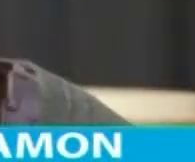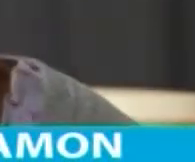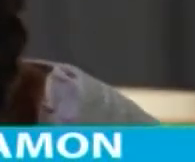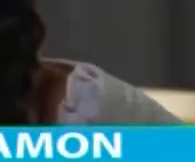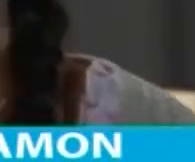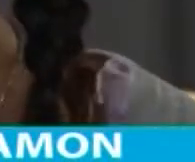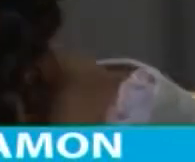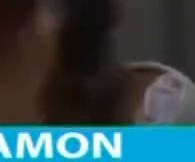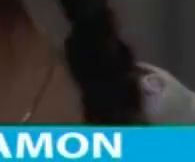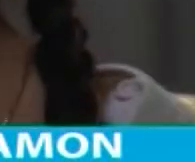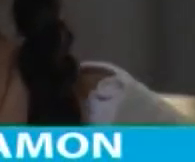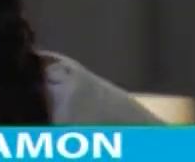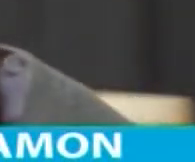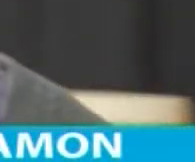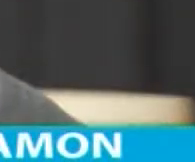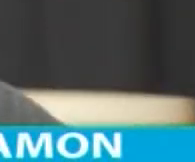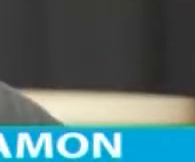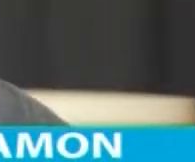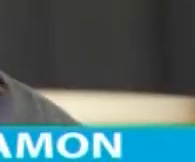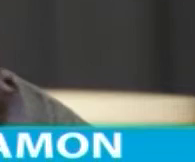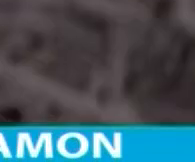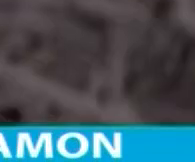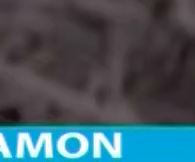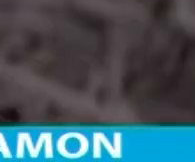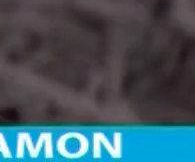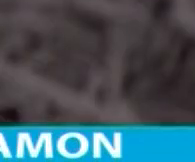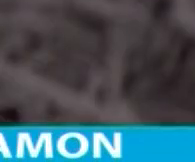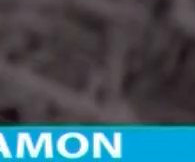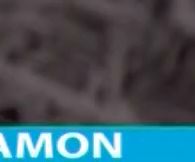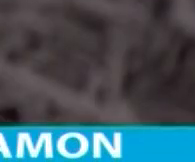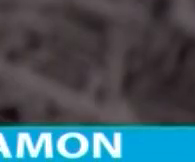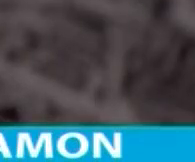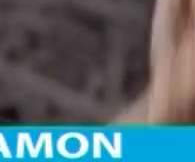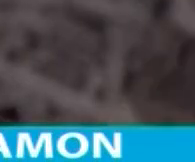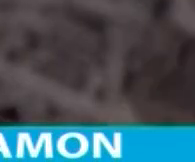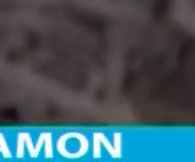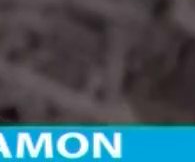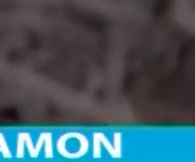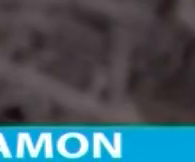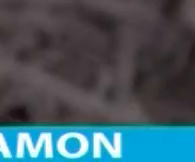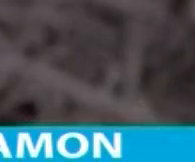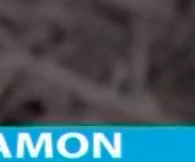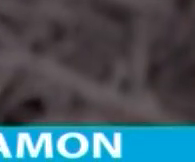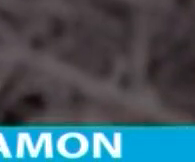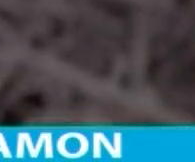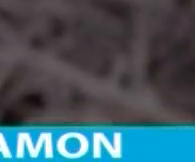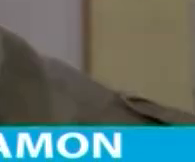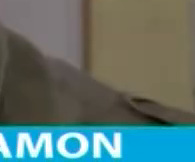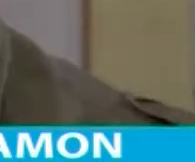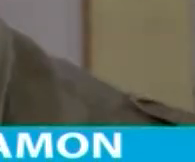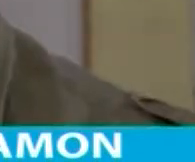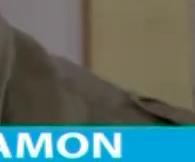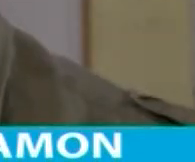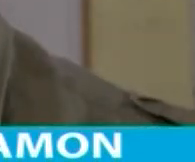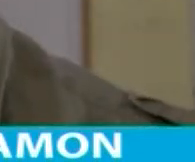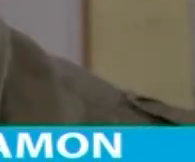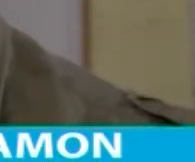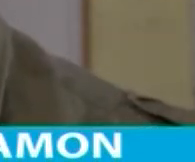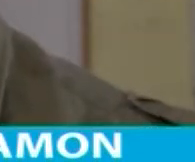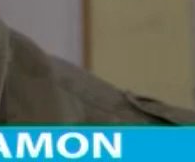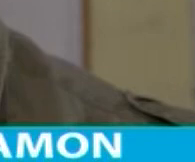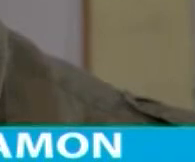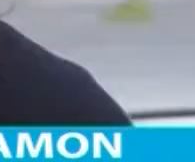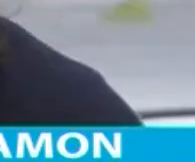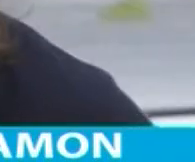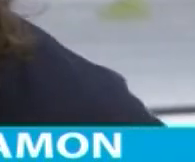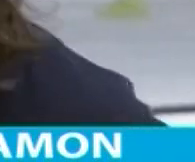see, your mother could have wandered out into the streets or somewhere else. How could I help him escape when I have problems running my own life? Tell that to the police when they come